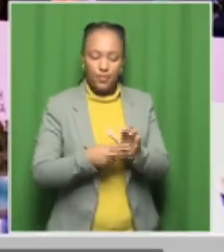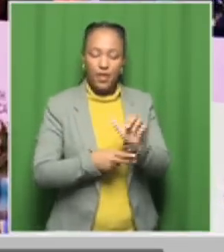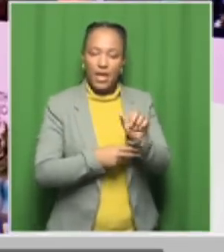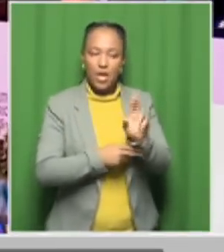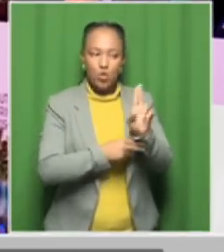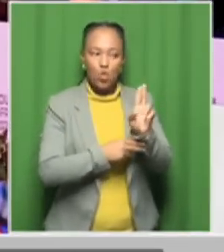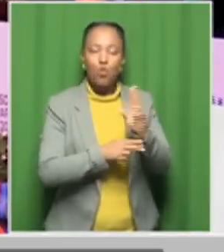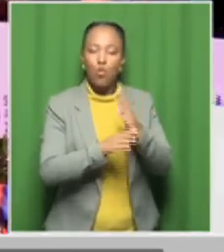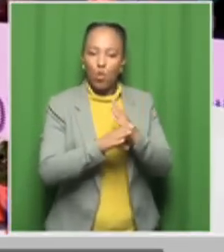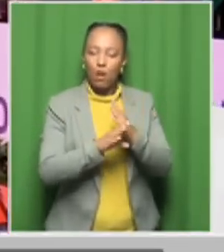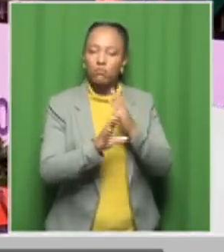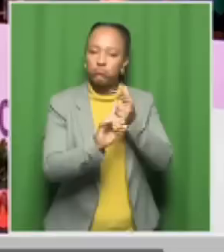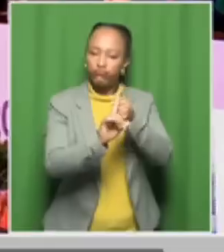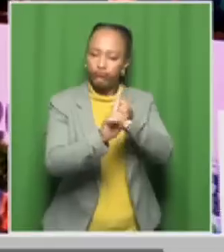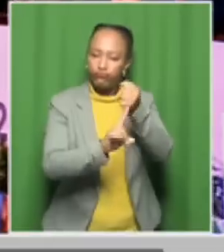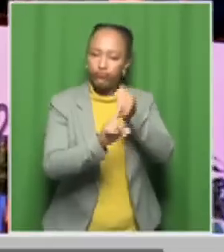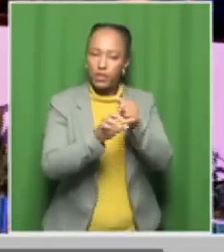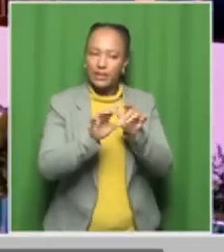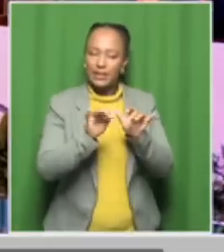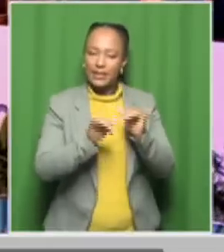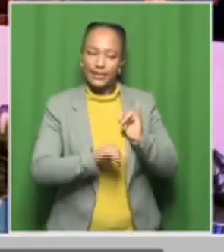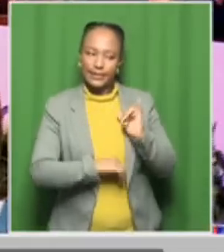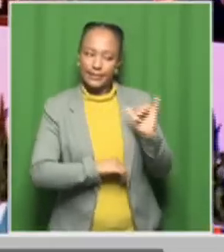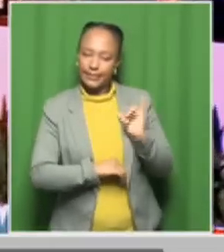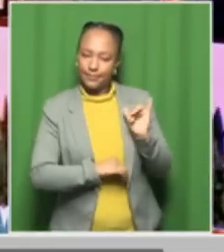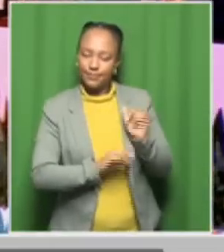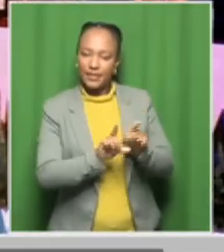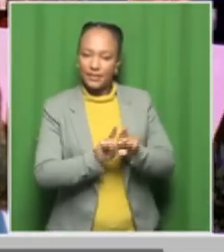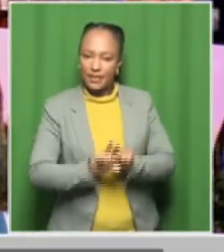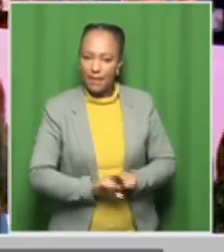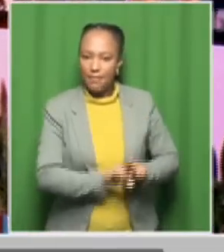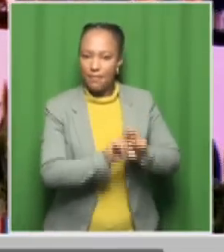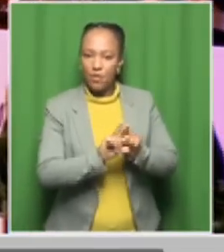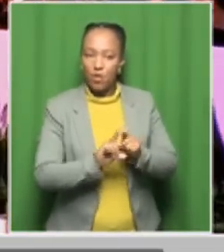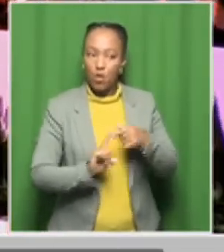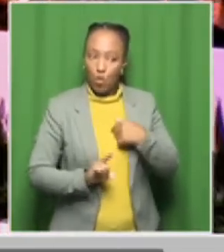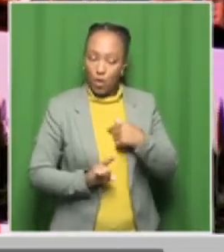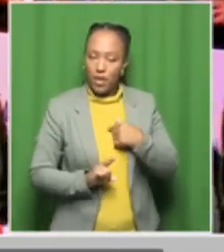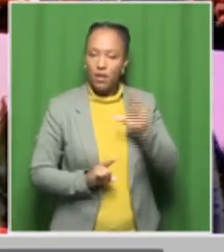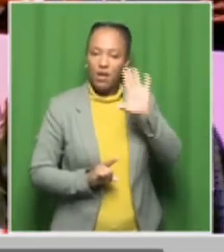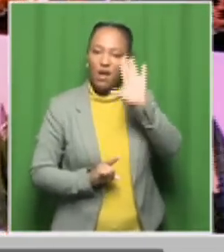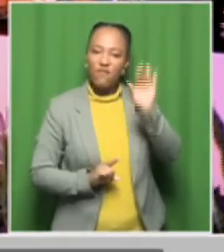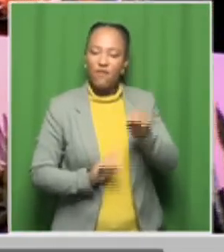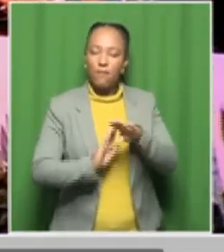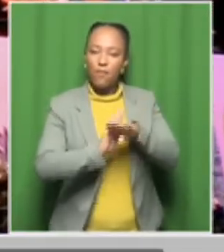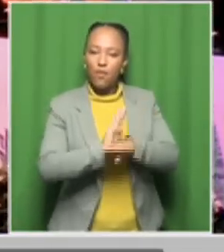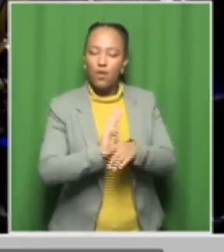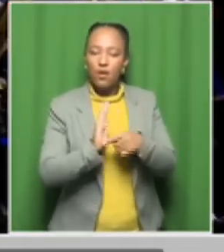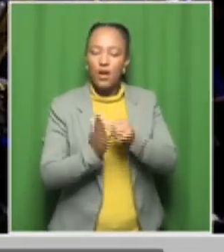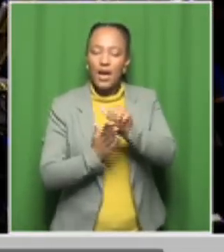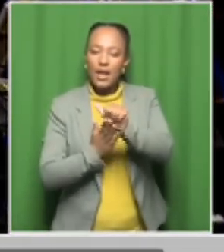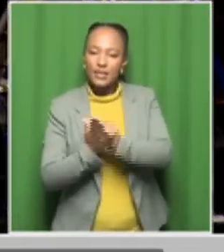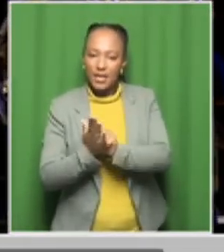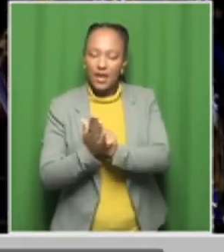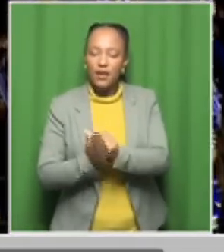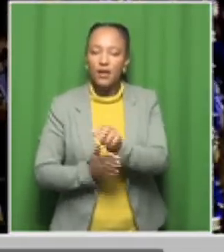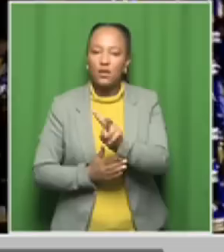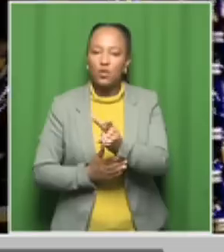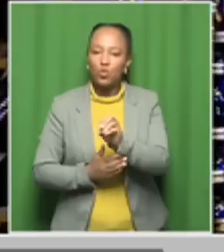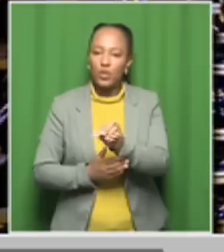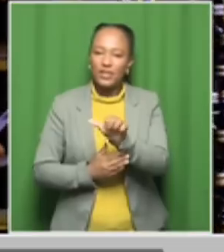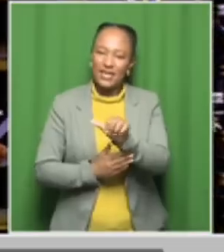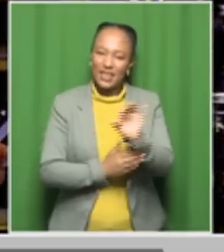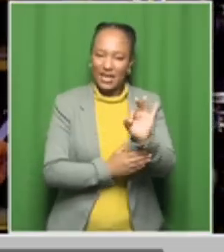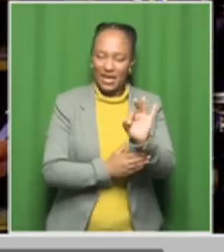priorities. And this is not surprising because we've got our own continental program called the Agenda 2063. So the South